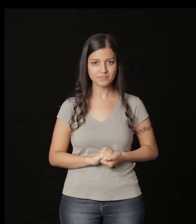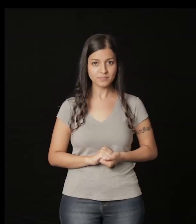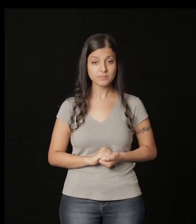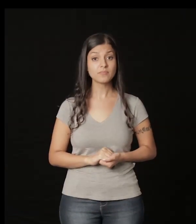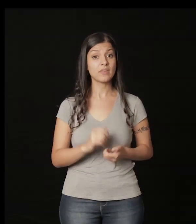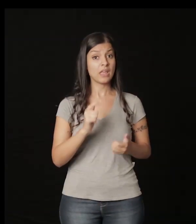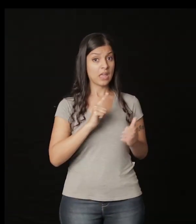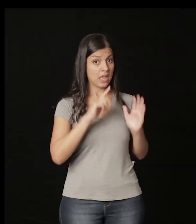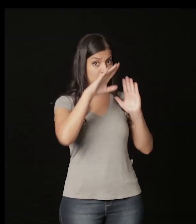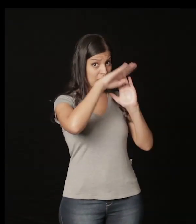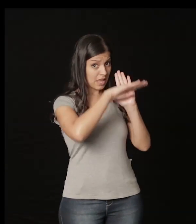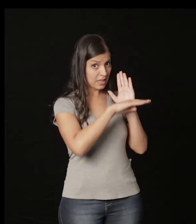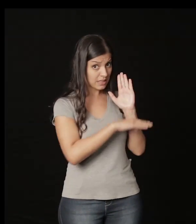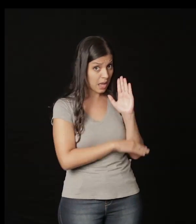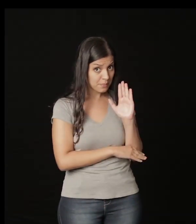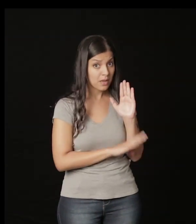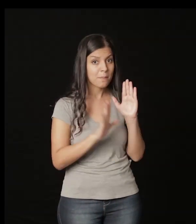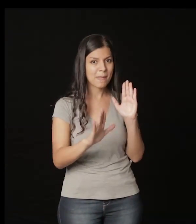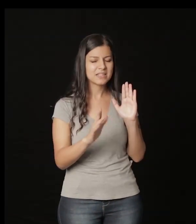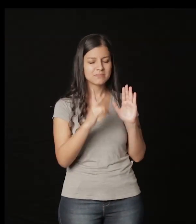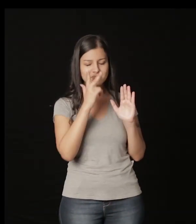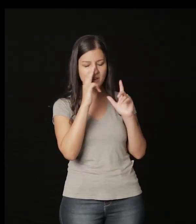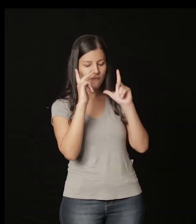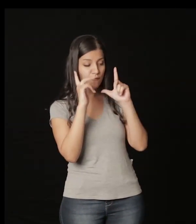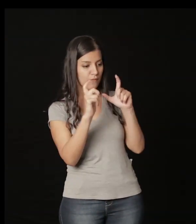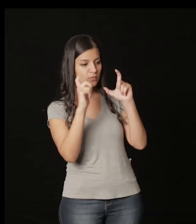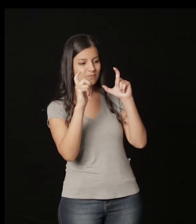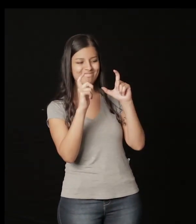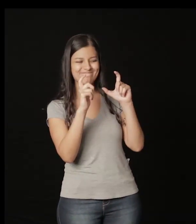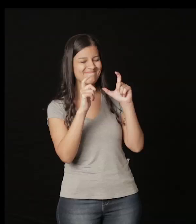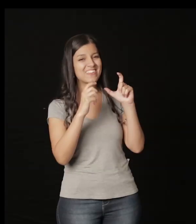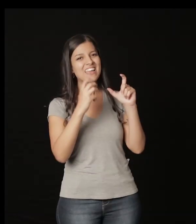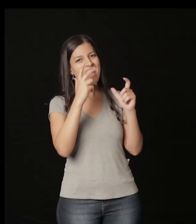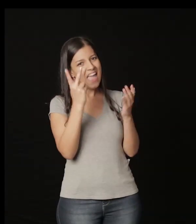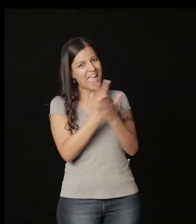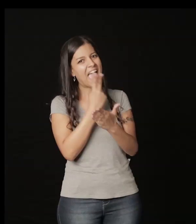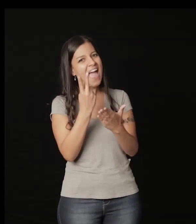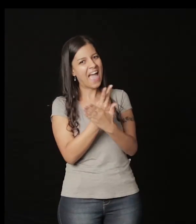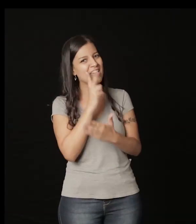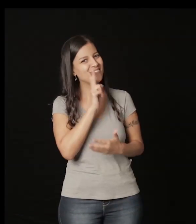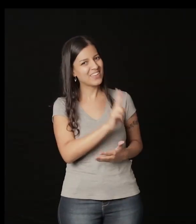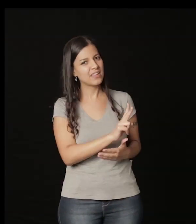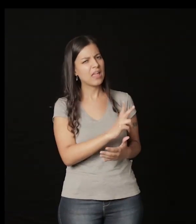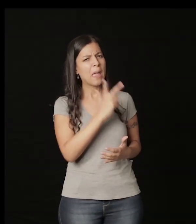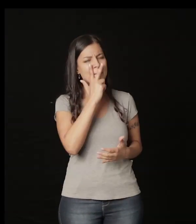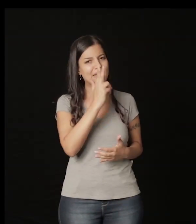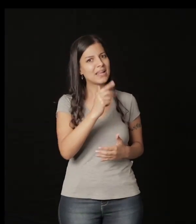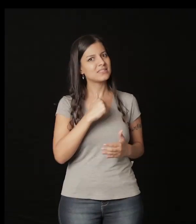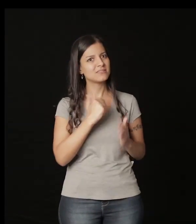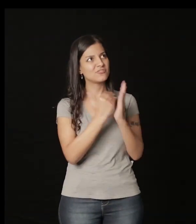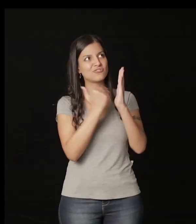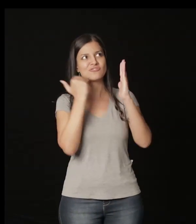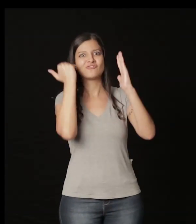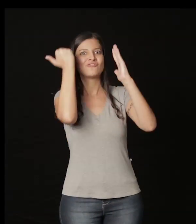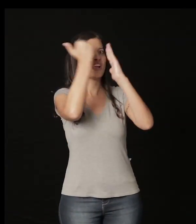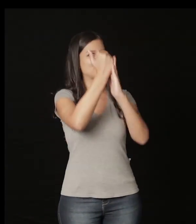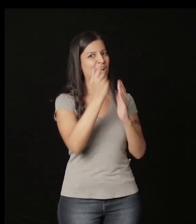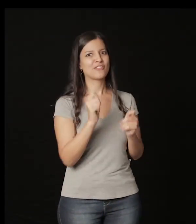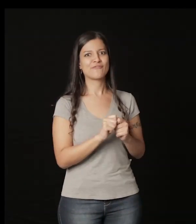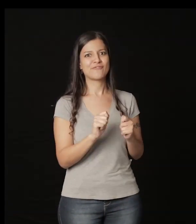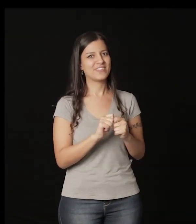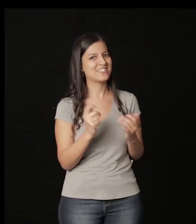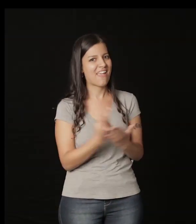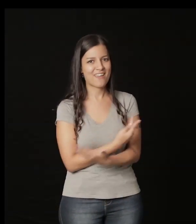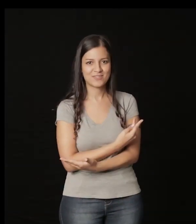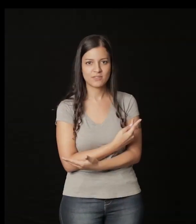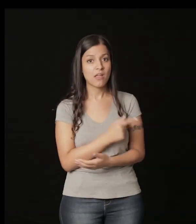these pictures felt transgressive to us. You know, they felt like you were stepping slightly too far. There was something about the privacy